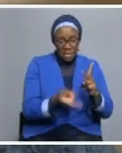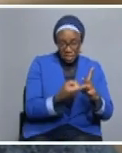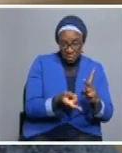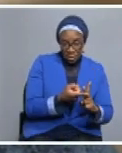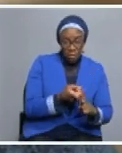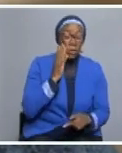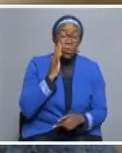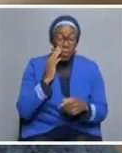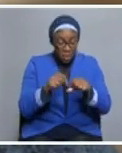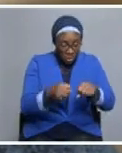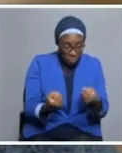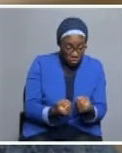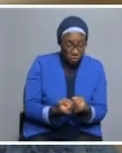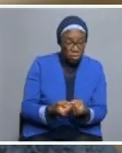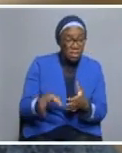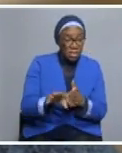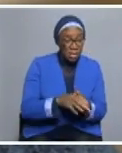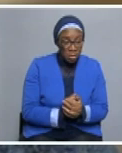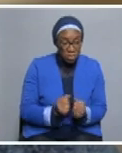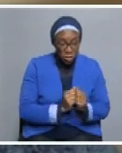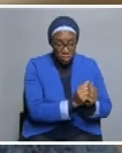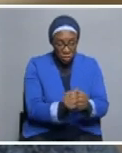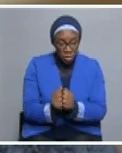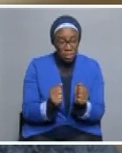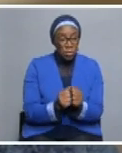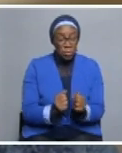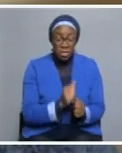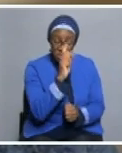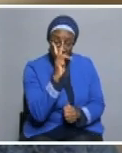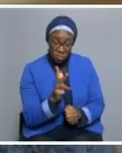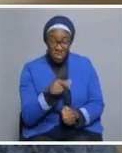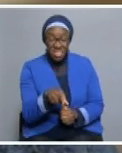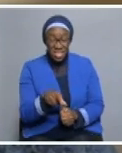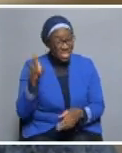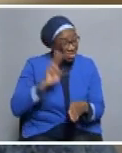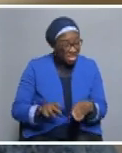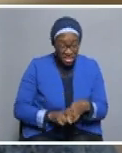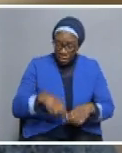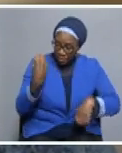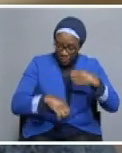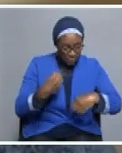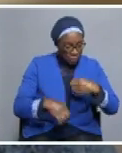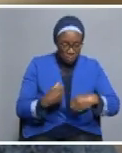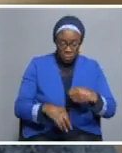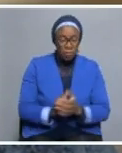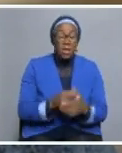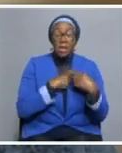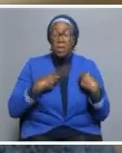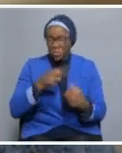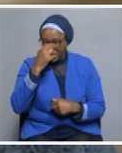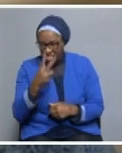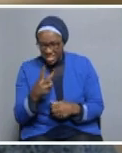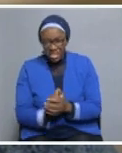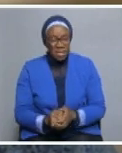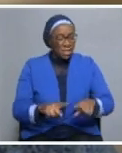institution becomes synonymous with an individual, that immediately becomes problematic. And we see it from a best practices point of view that this is